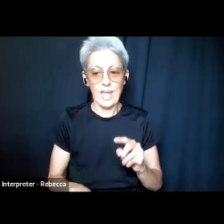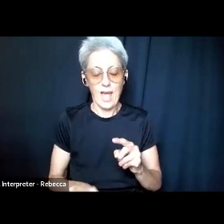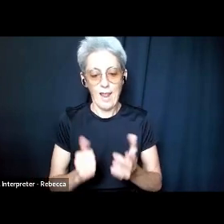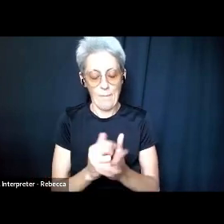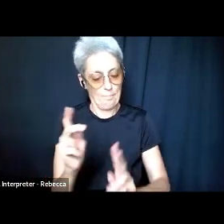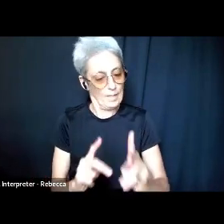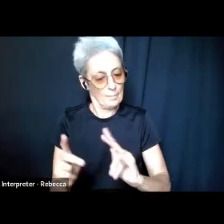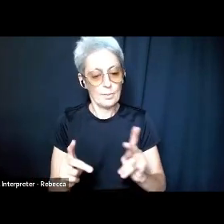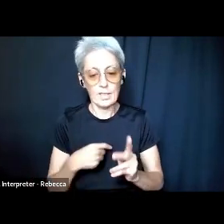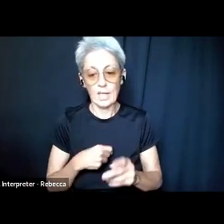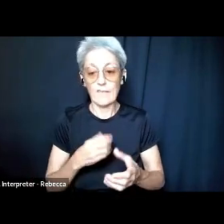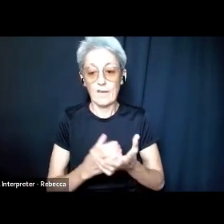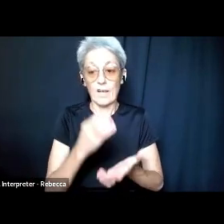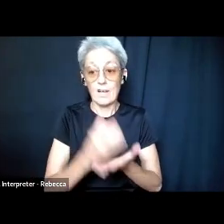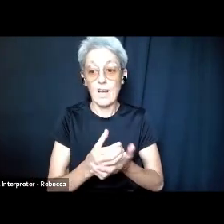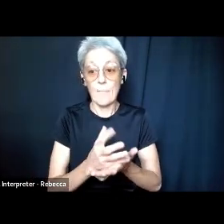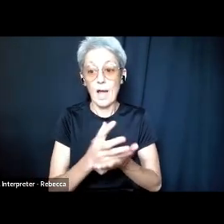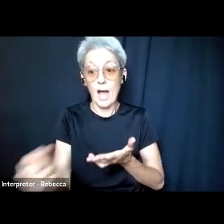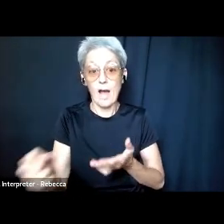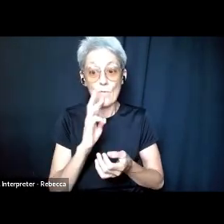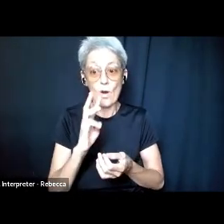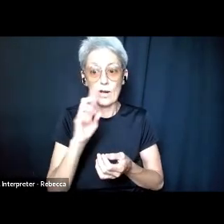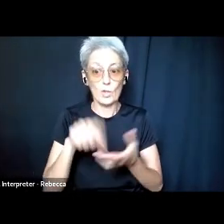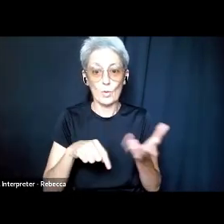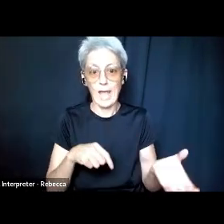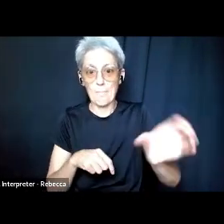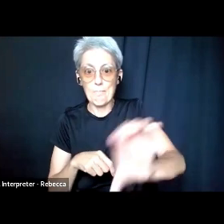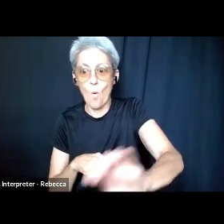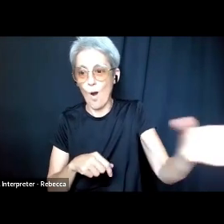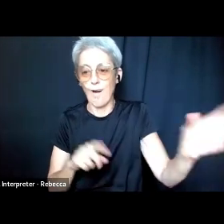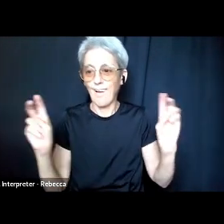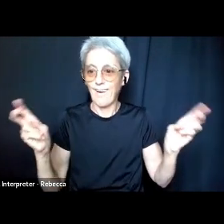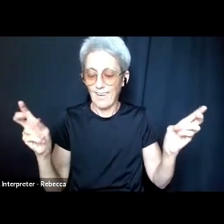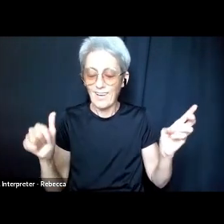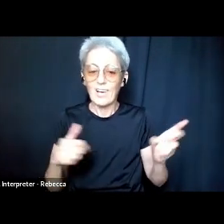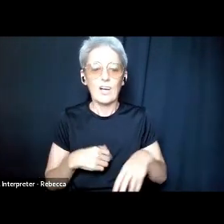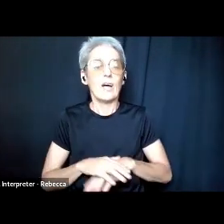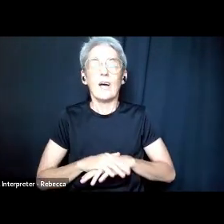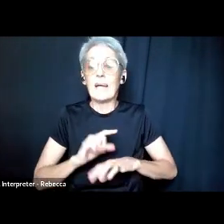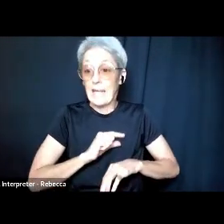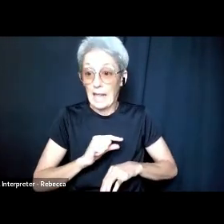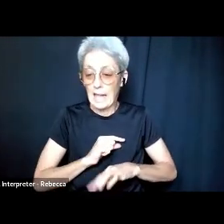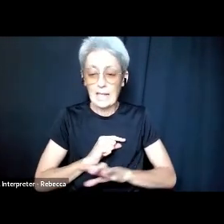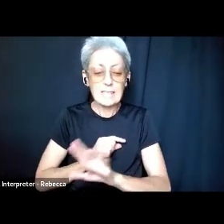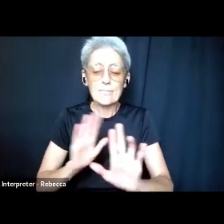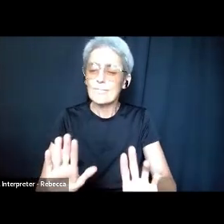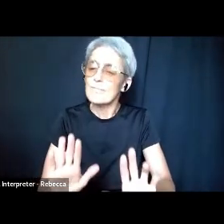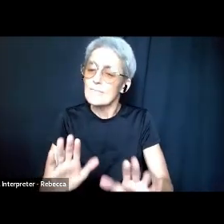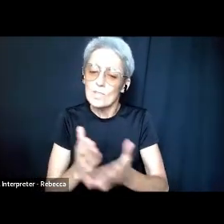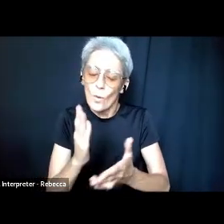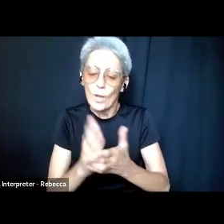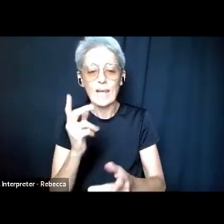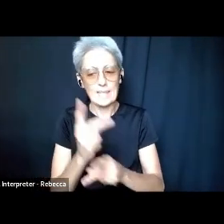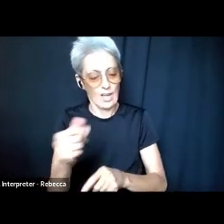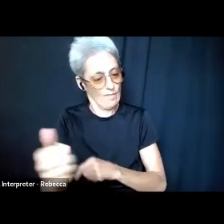because everybody comes into our classes and support groups with that guilt. We let them know it's okay. You have to take care of you or you can't